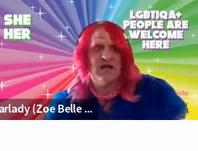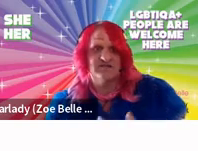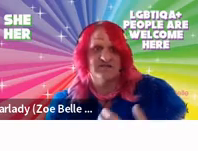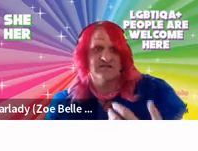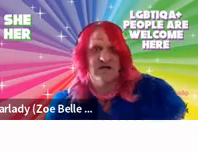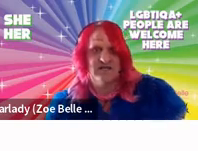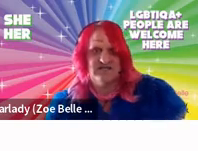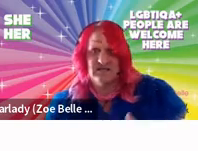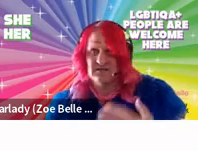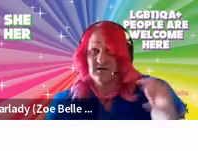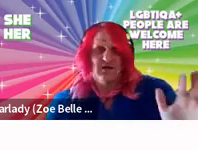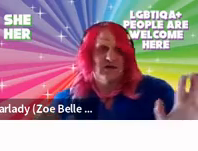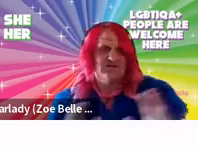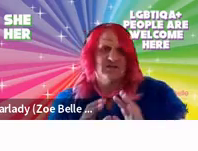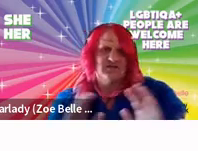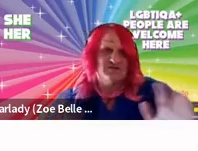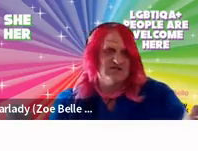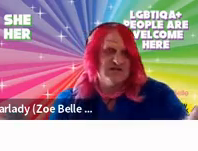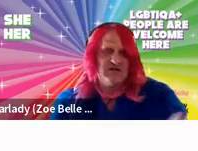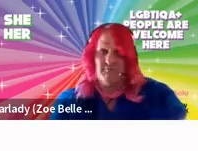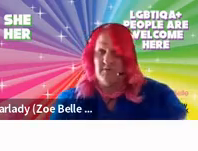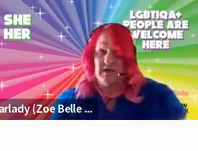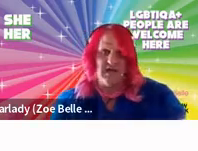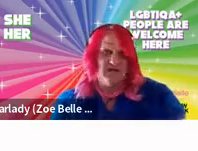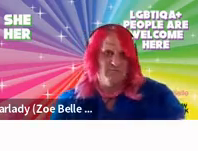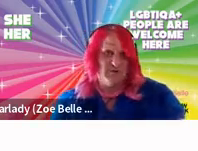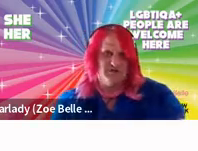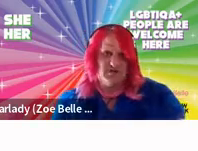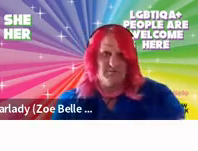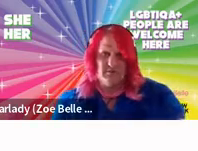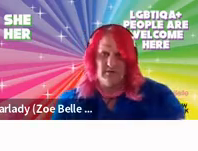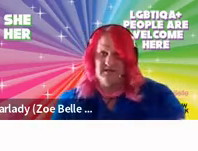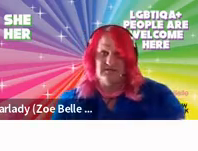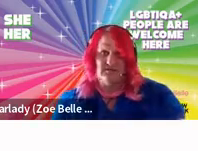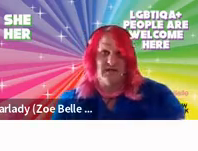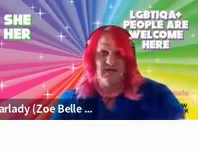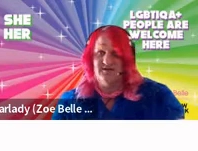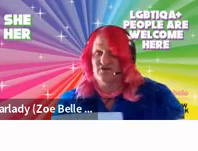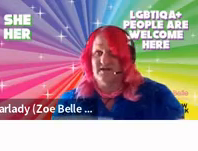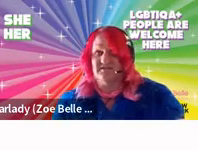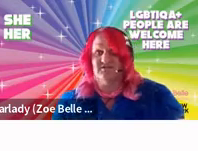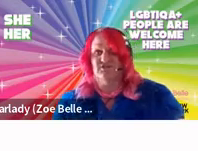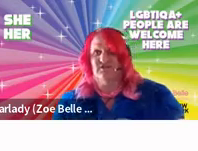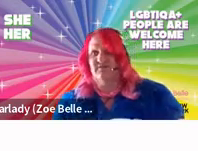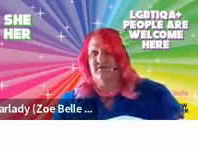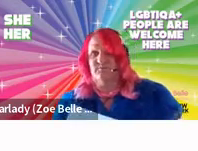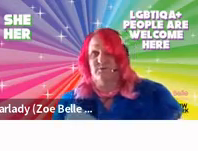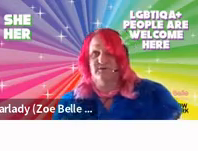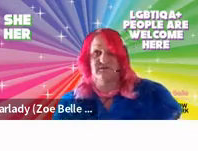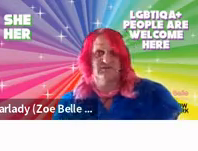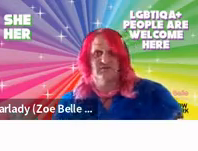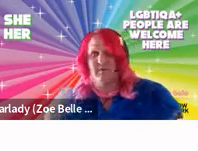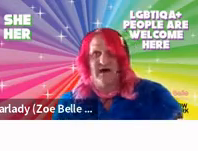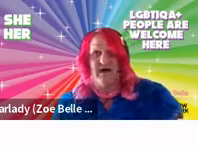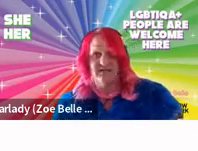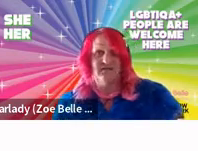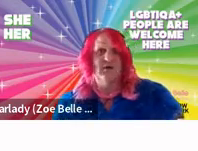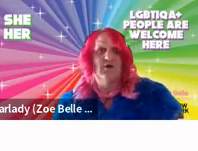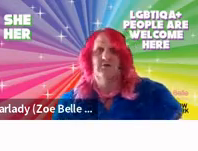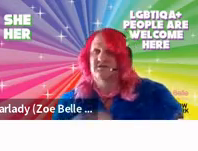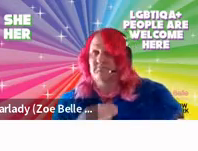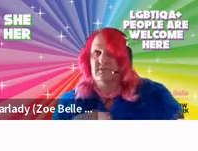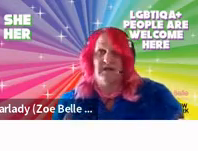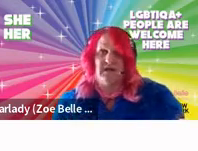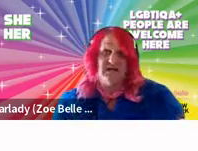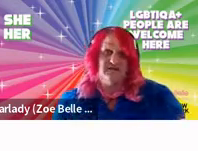stigma in our society. And so there should never be any pressure placed on any trans and gender diverse person to